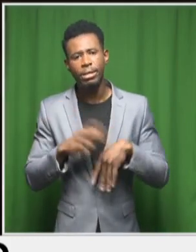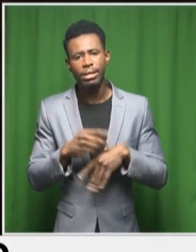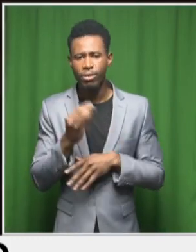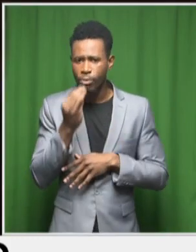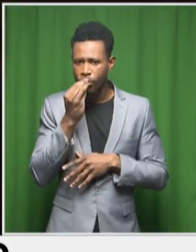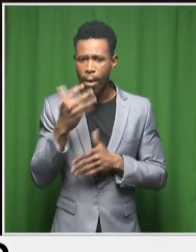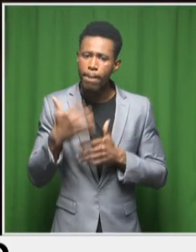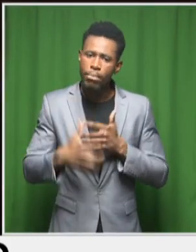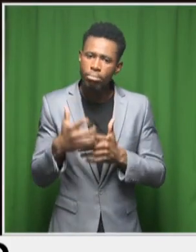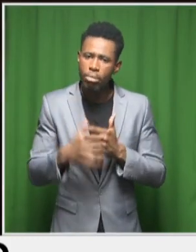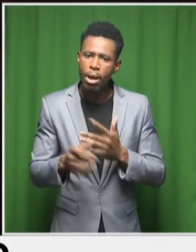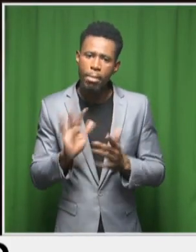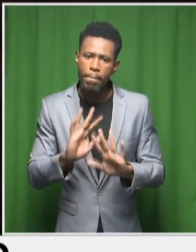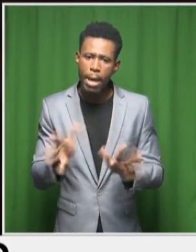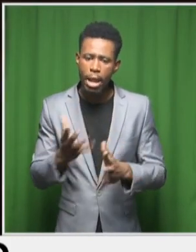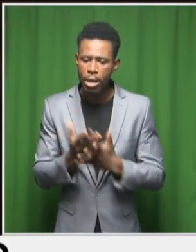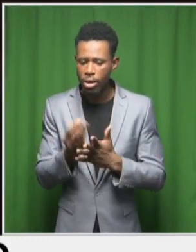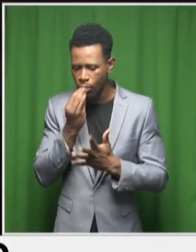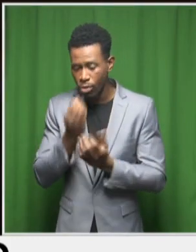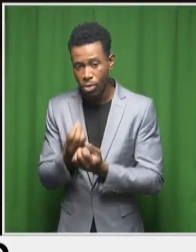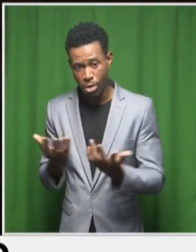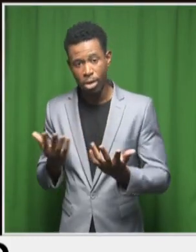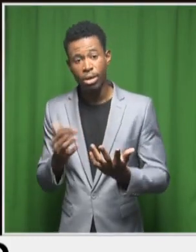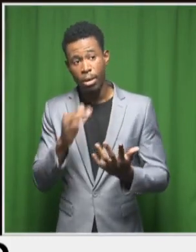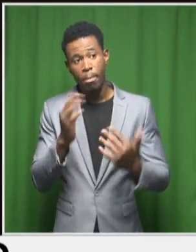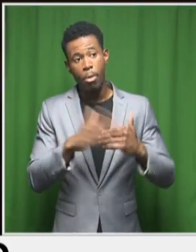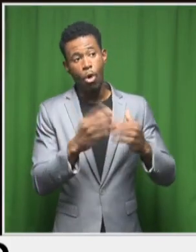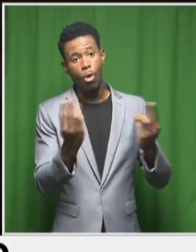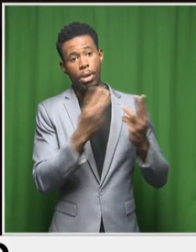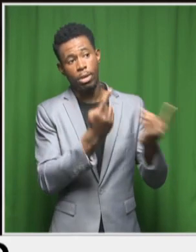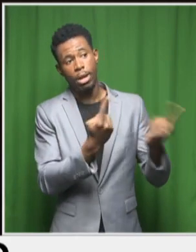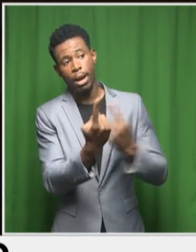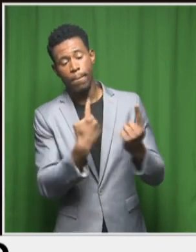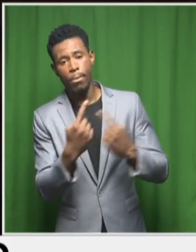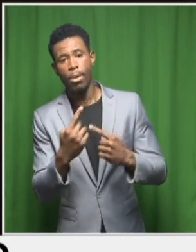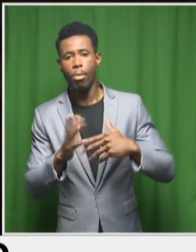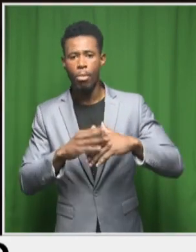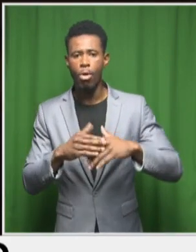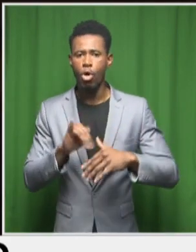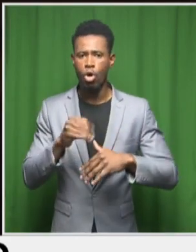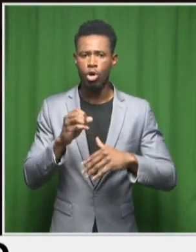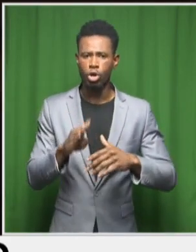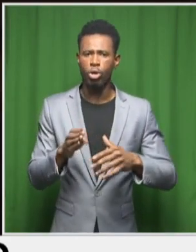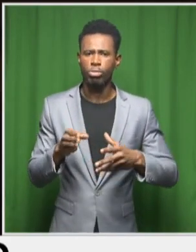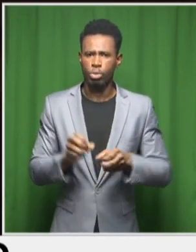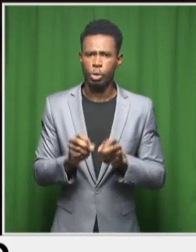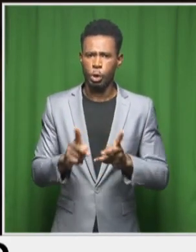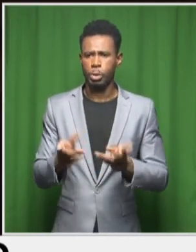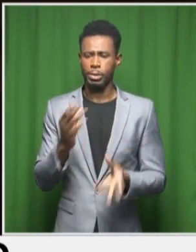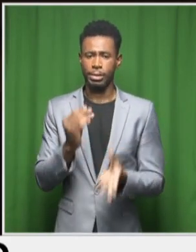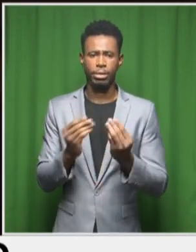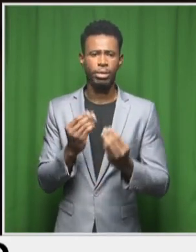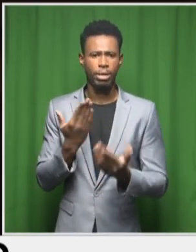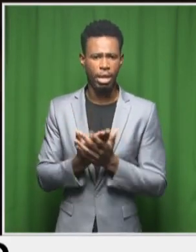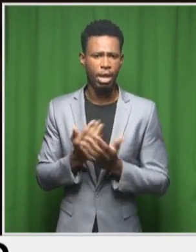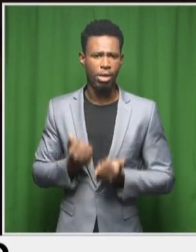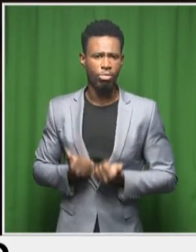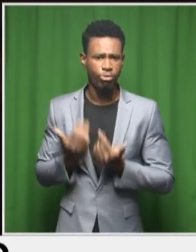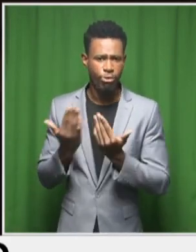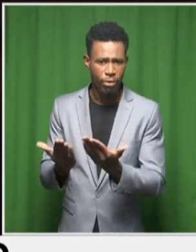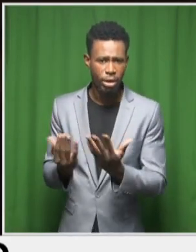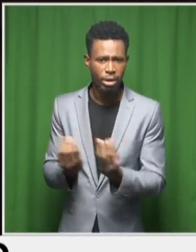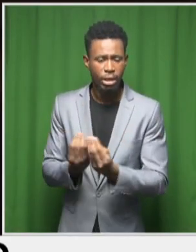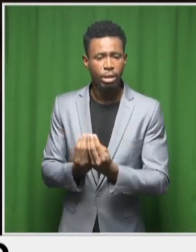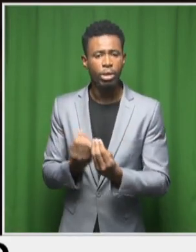is the way, the more people we have coming into the city, the more job opportunities we have out there. And being able to provide somebody, being able to